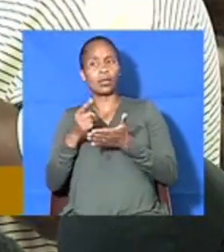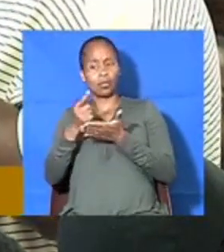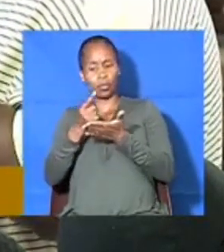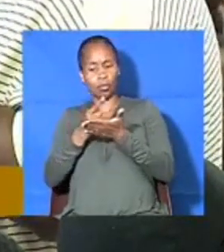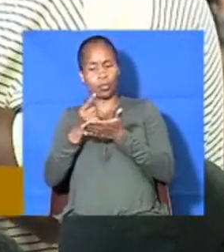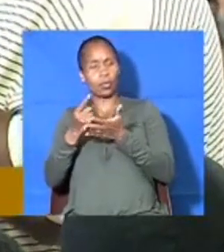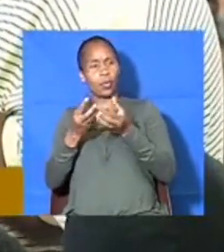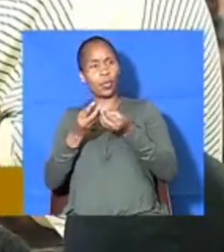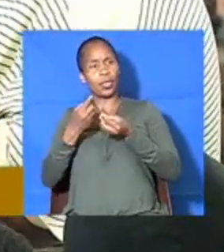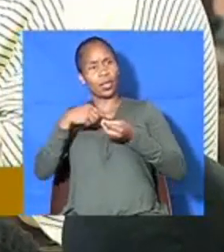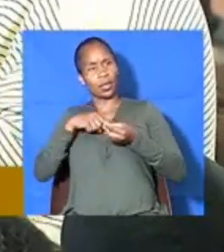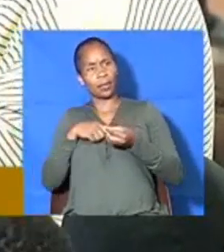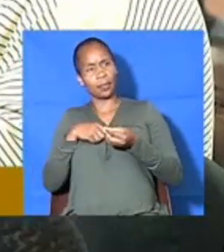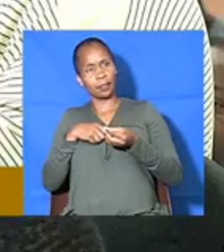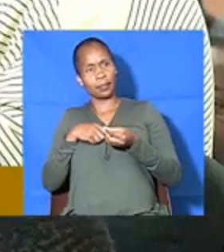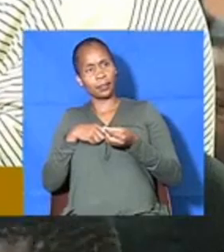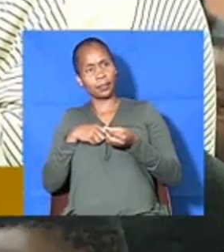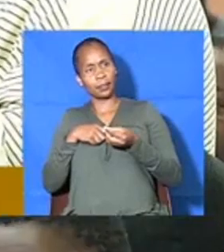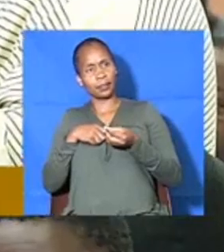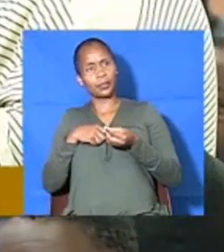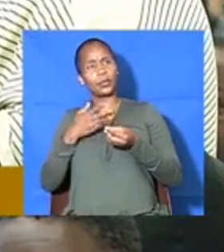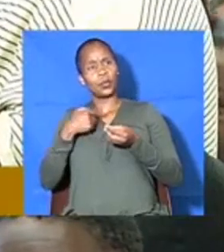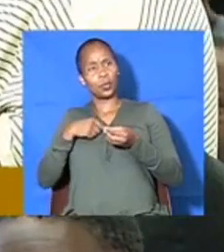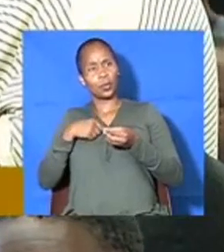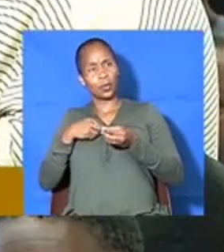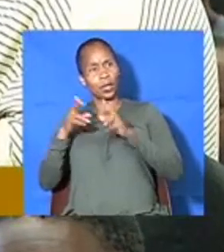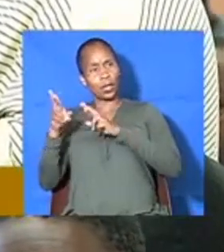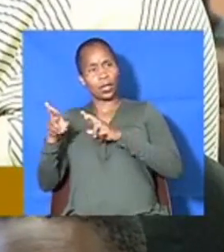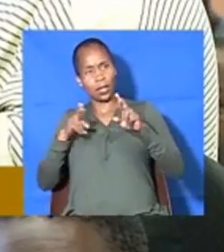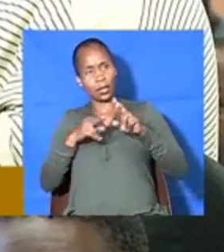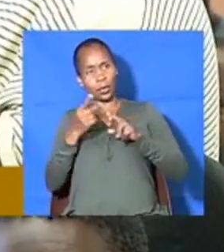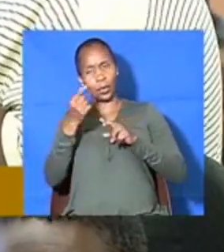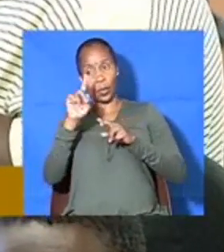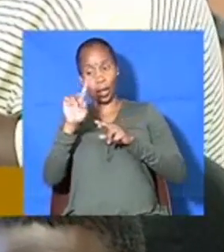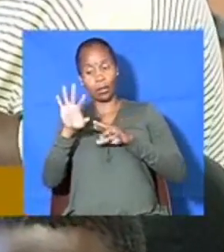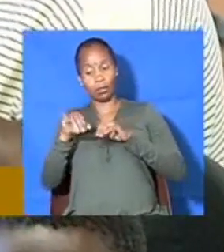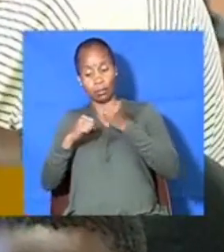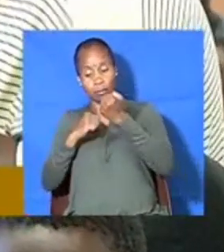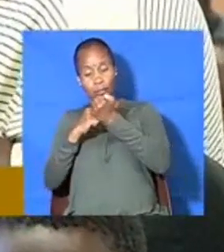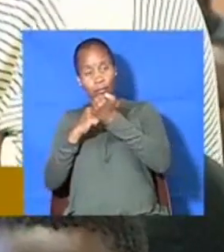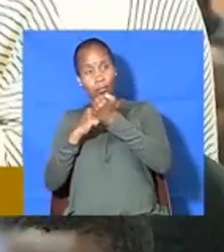There are no maintenance of our buildings. Thank you very much.